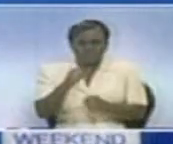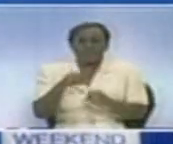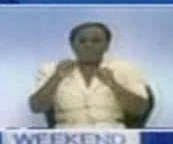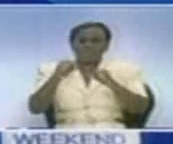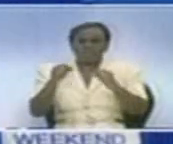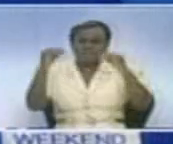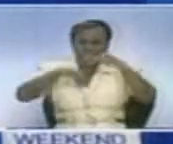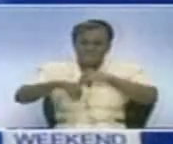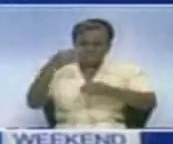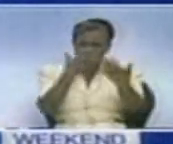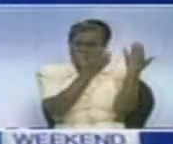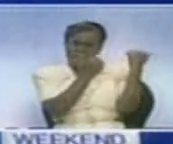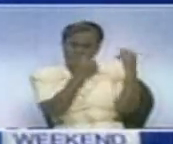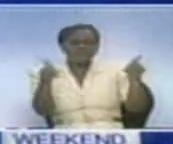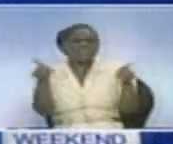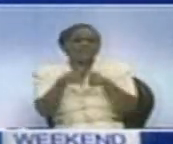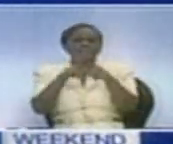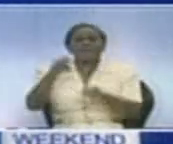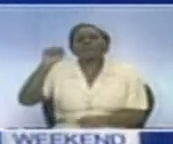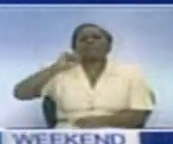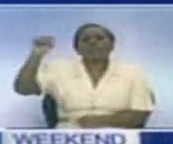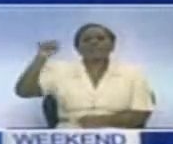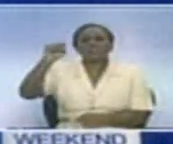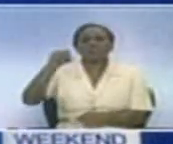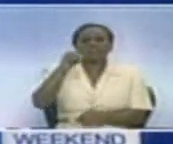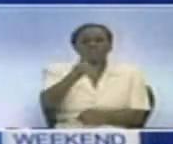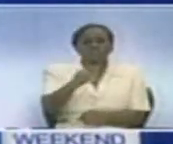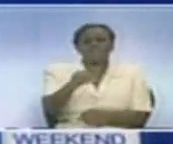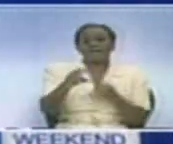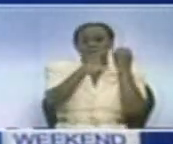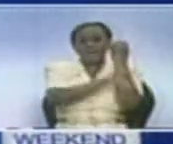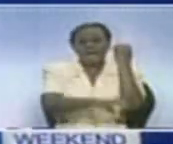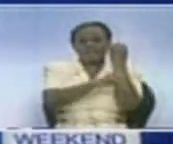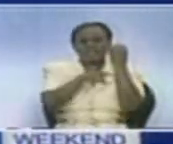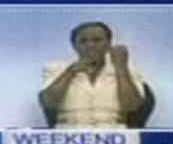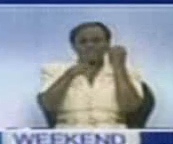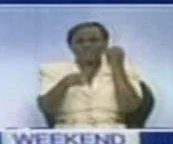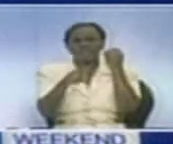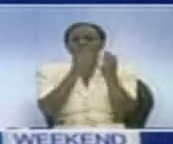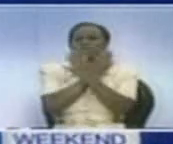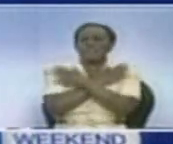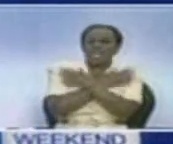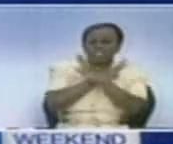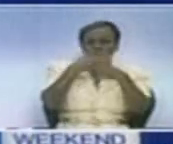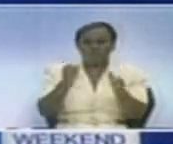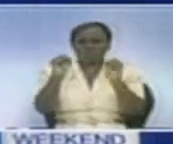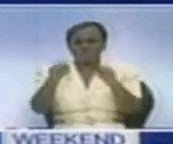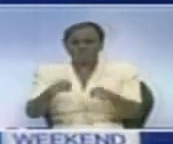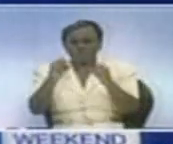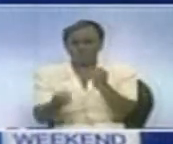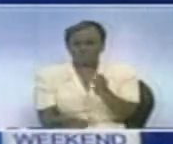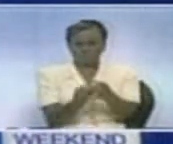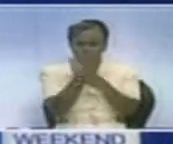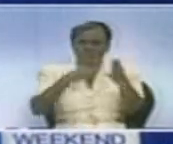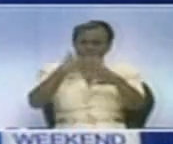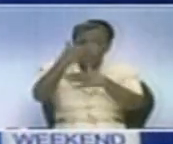election. Ironically, the same politicians putting the country on the brink are either buddies or potential allies in the formation of the